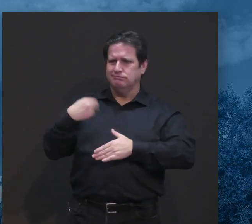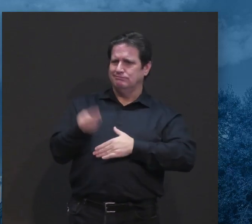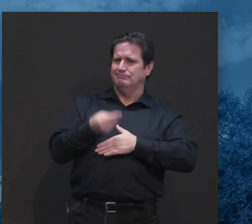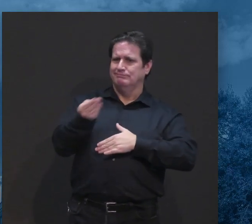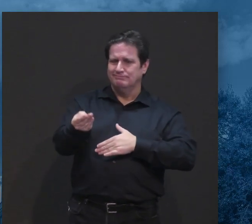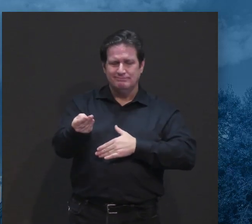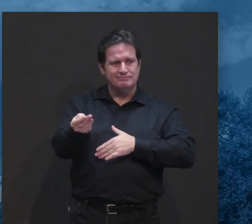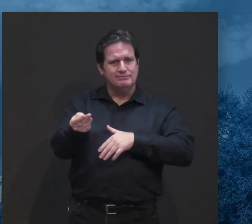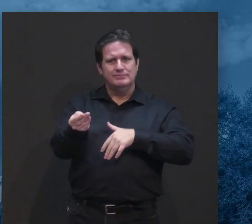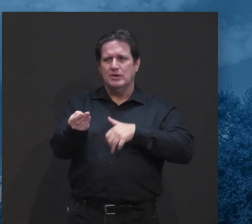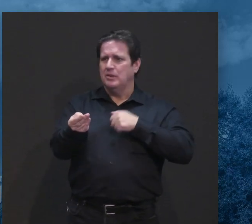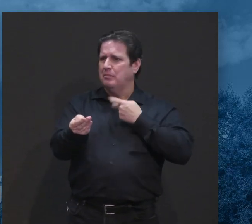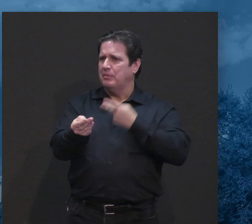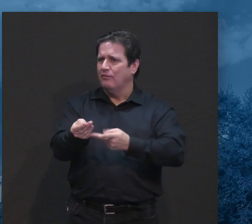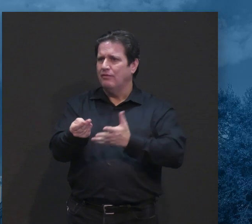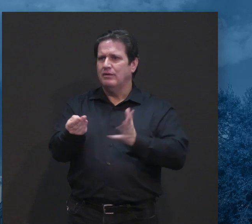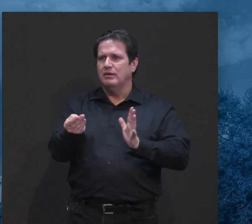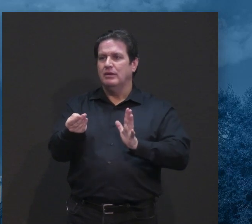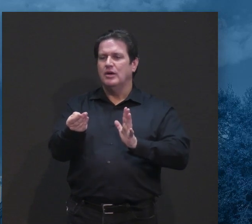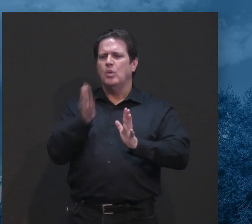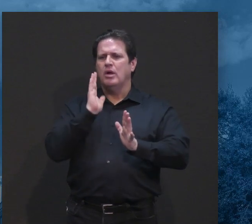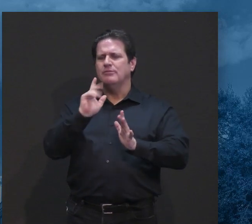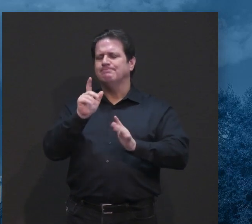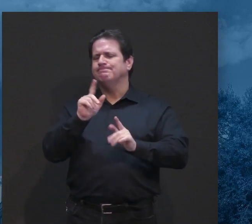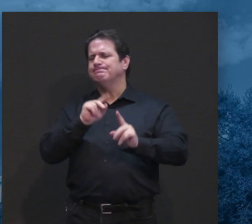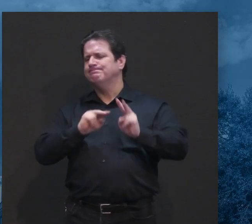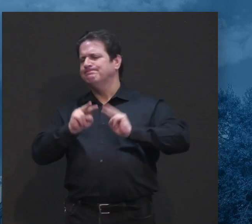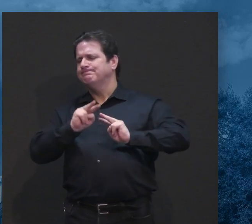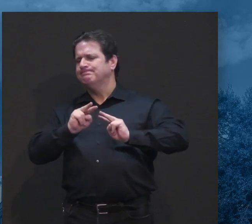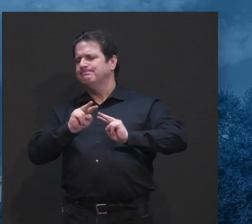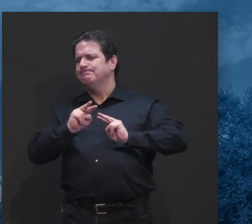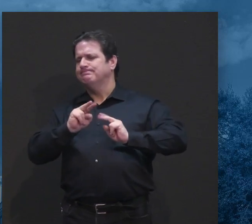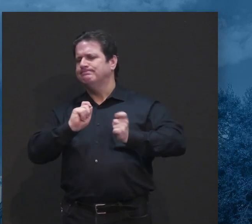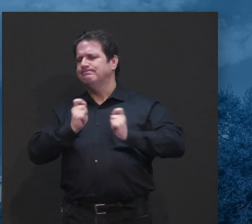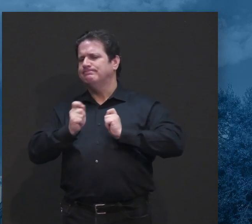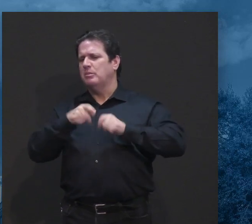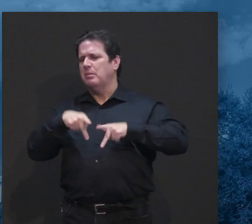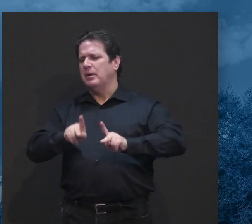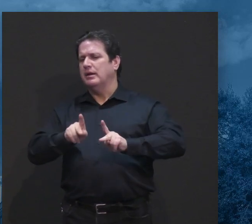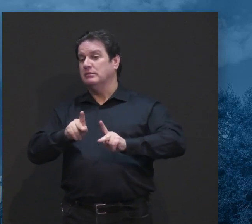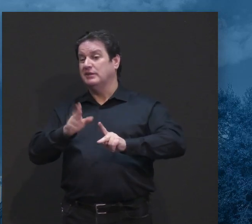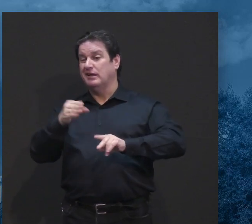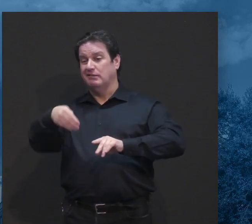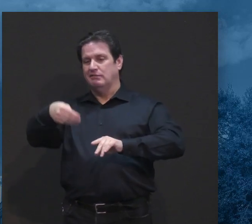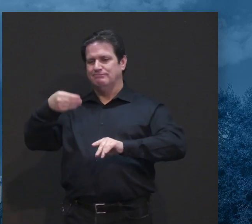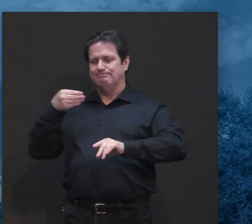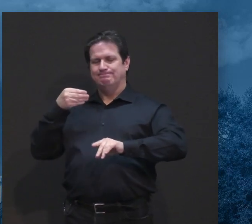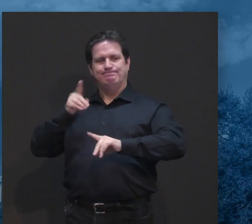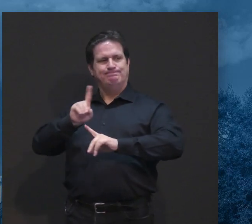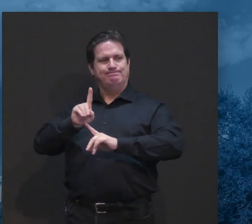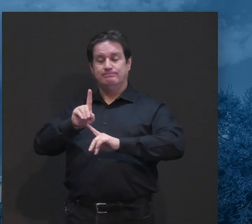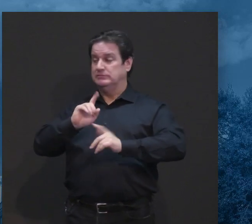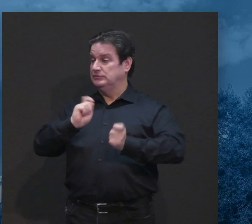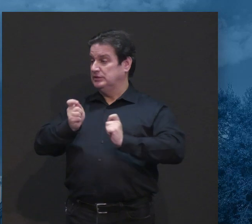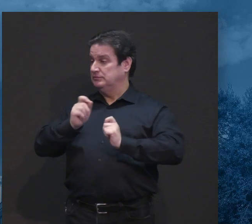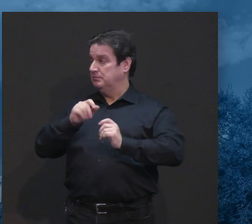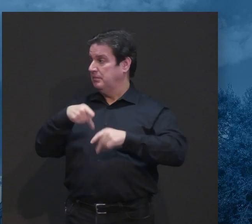ago. Is the health department going to reevaluate the permits that were issued, and could any be revoked or modified?